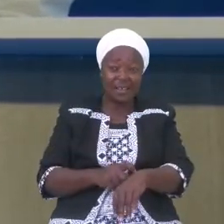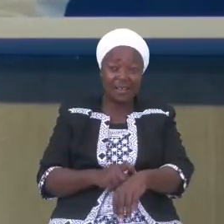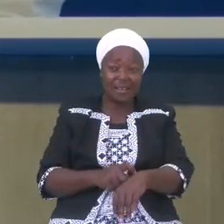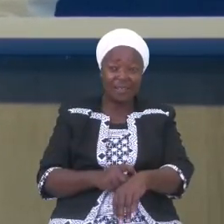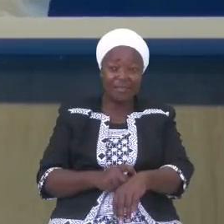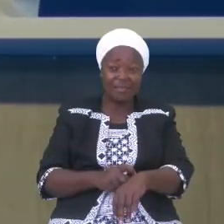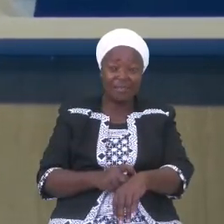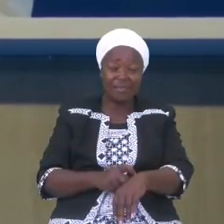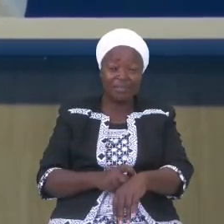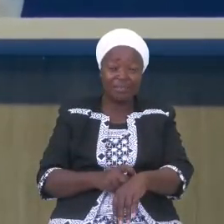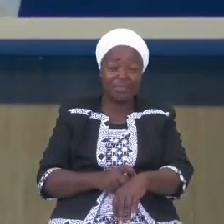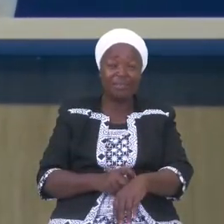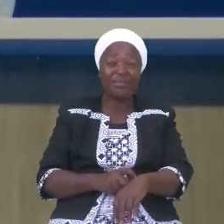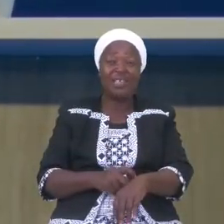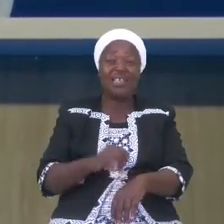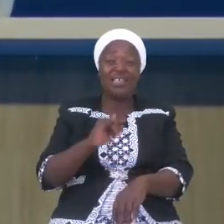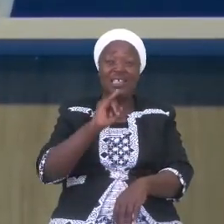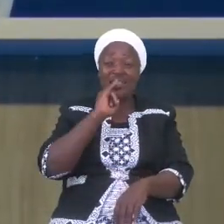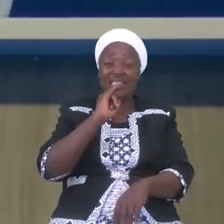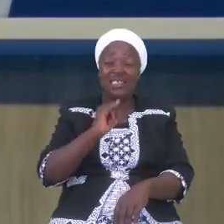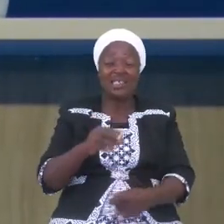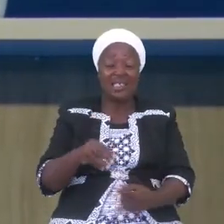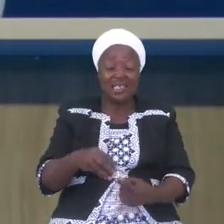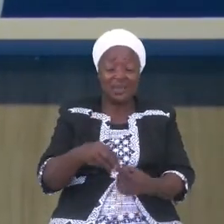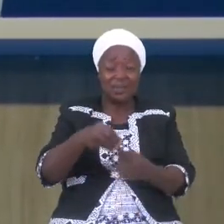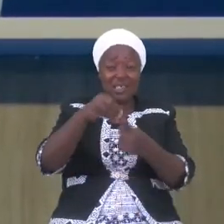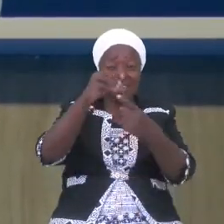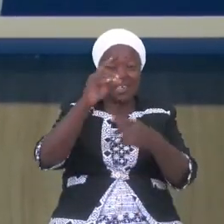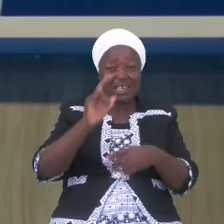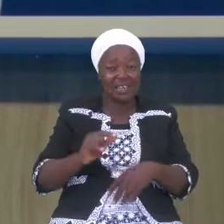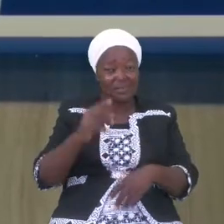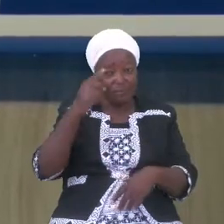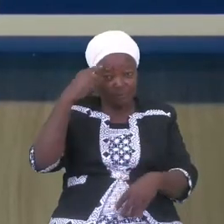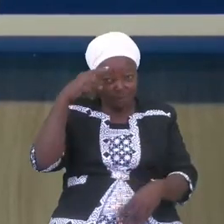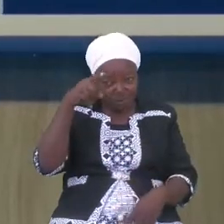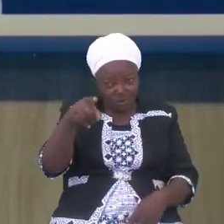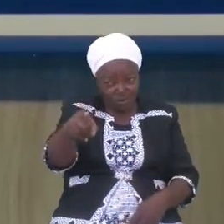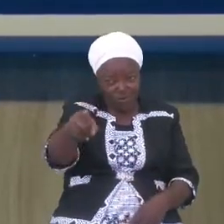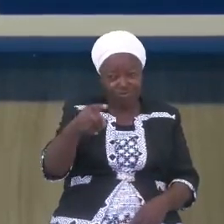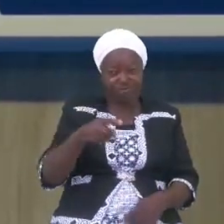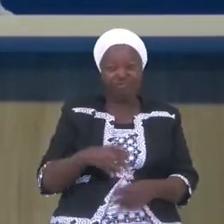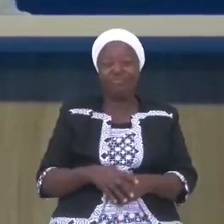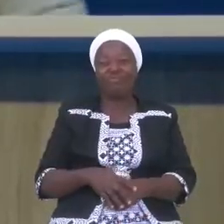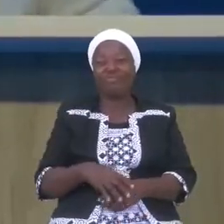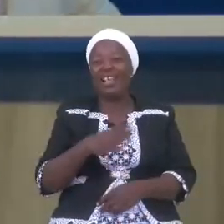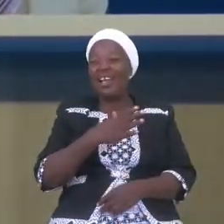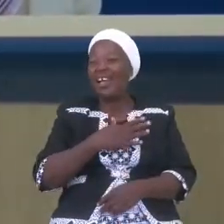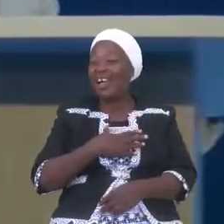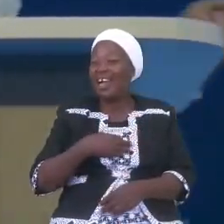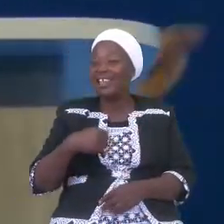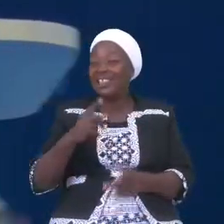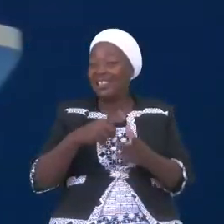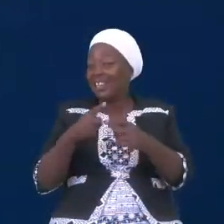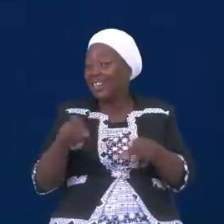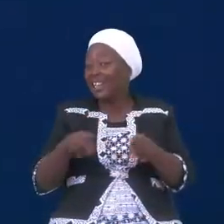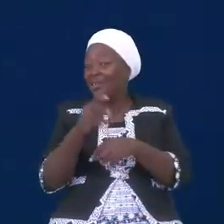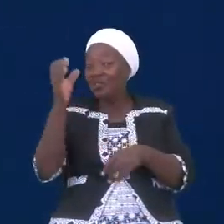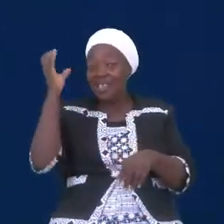prayer is particularly for you. And then as you hear the